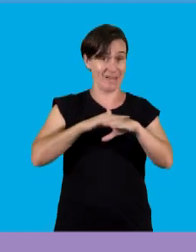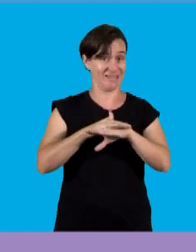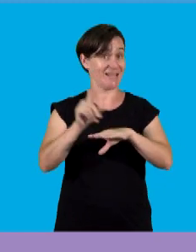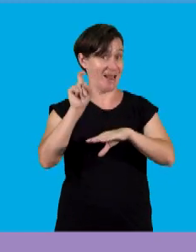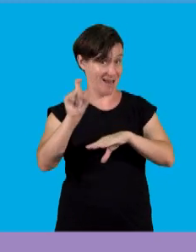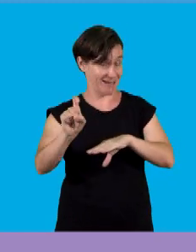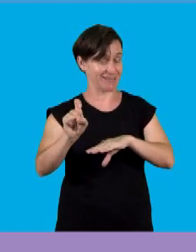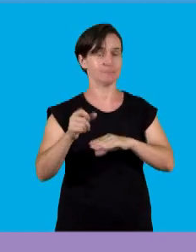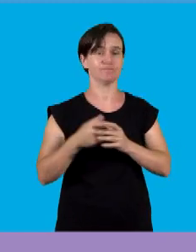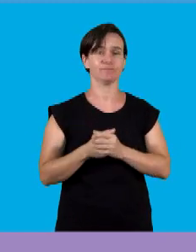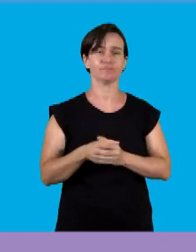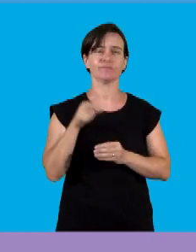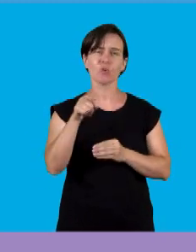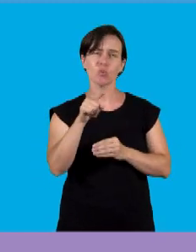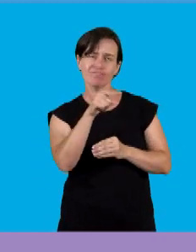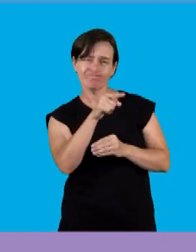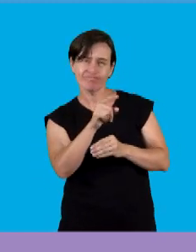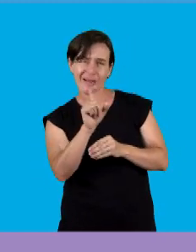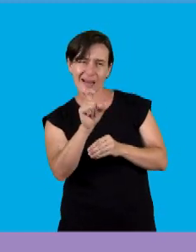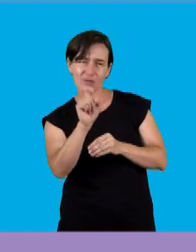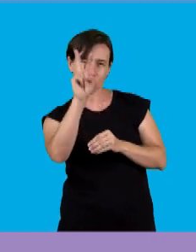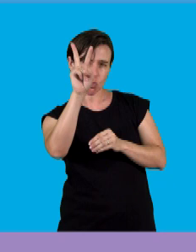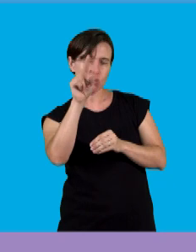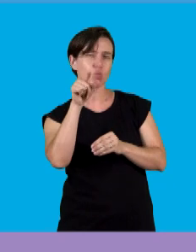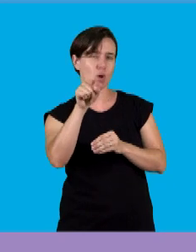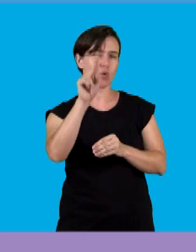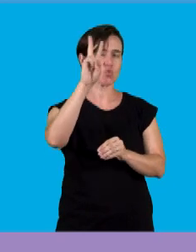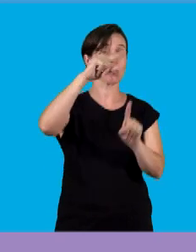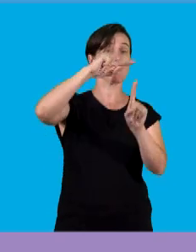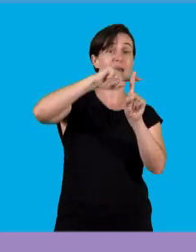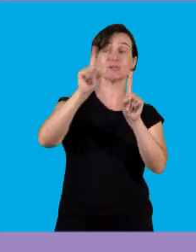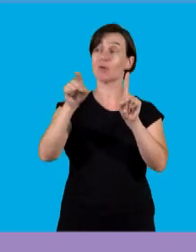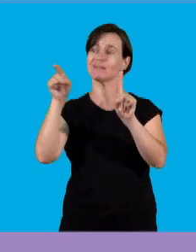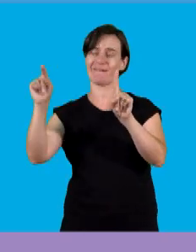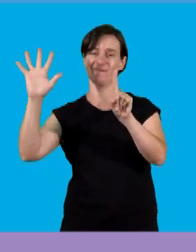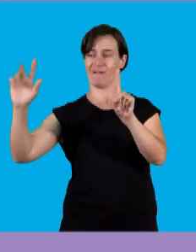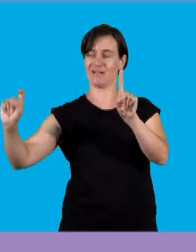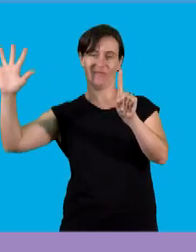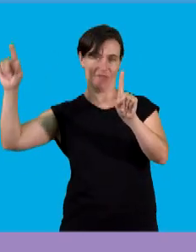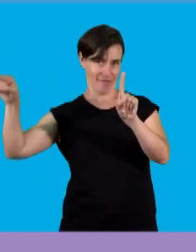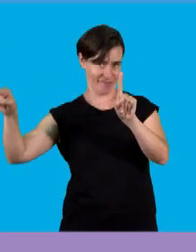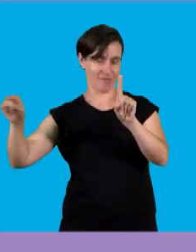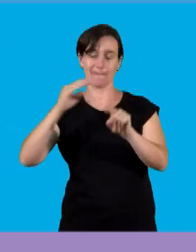there, we have an exponent 2, and we are going to add this with an exponent 5.